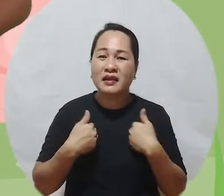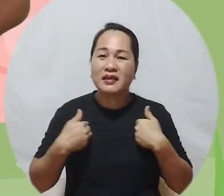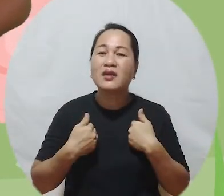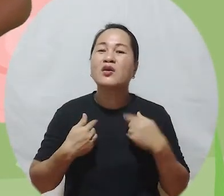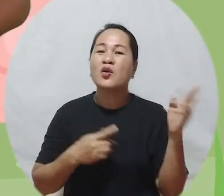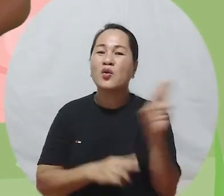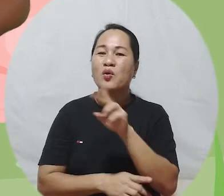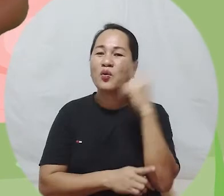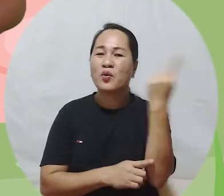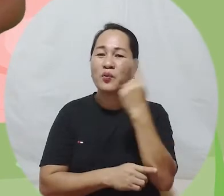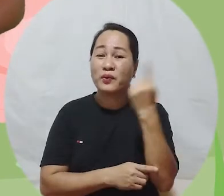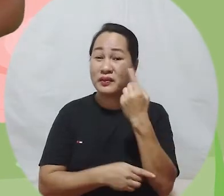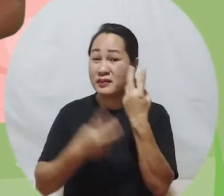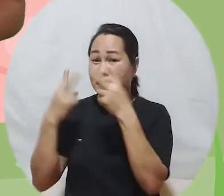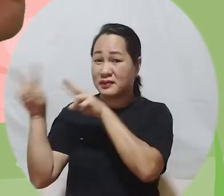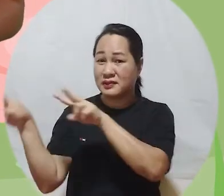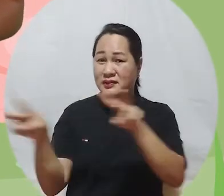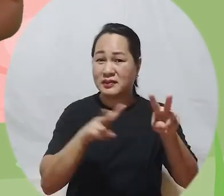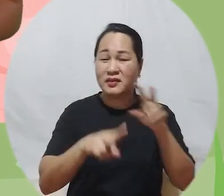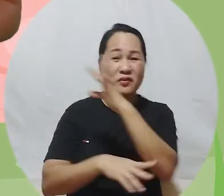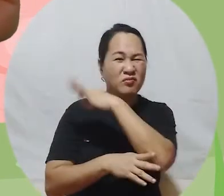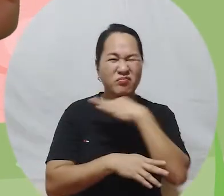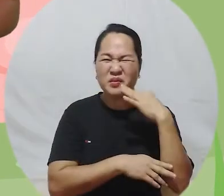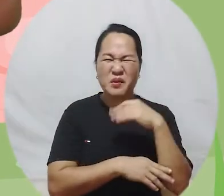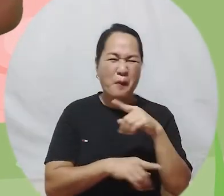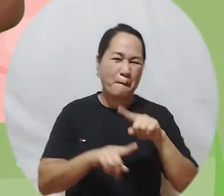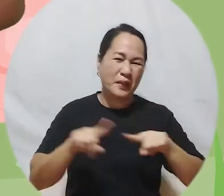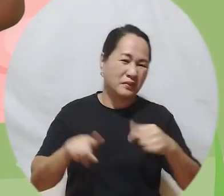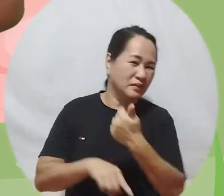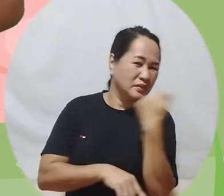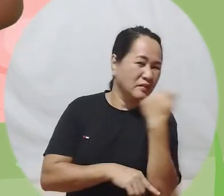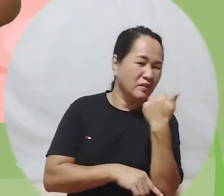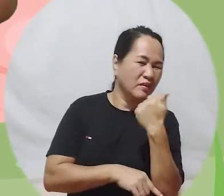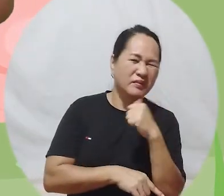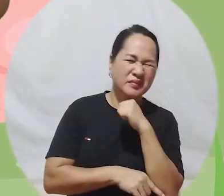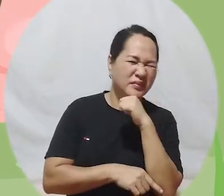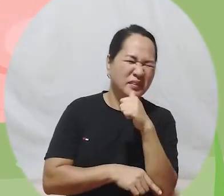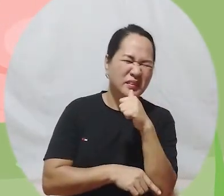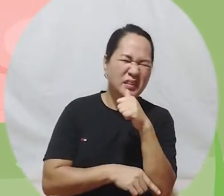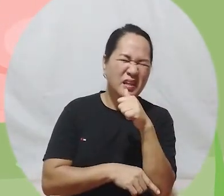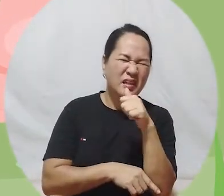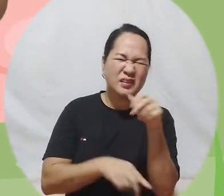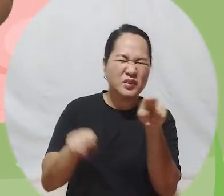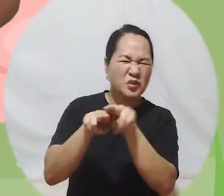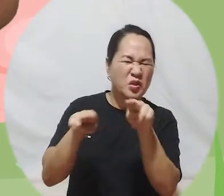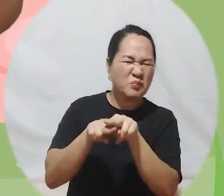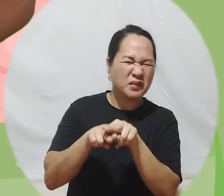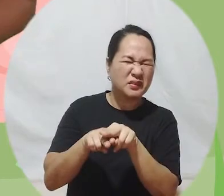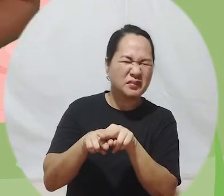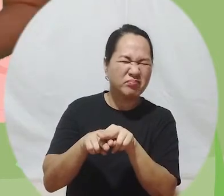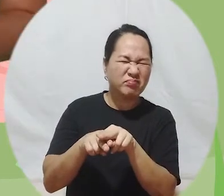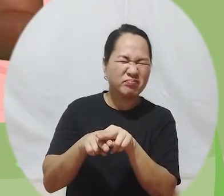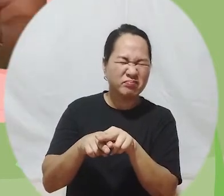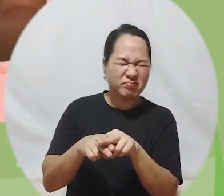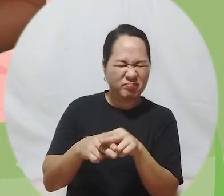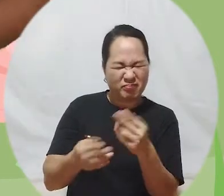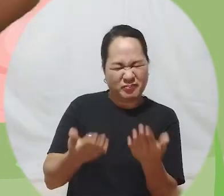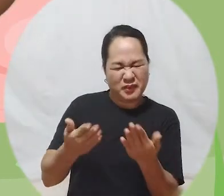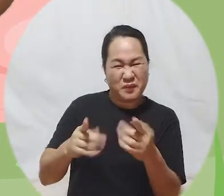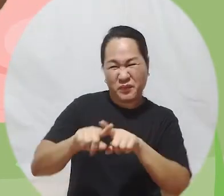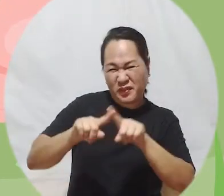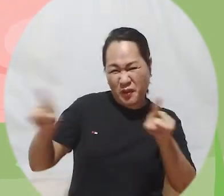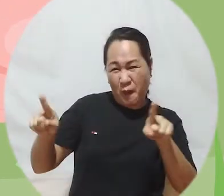on a farm. But some of these animals are not ordinary. They seem different.